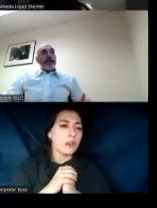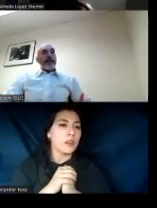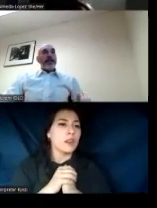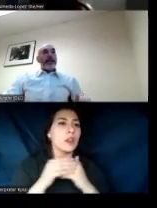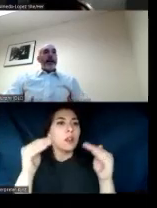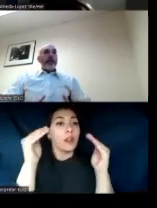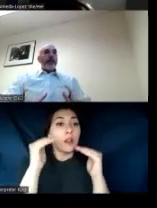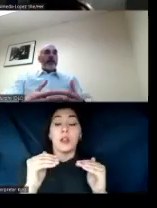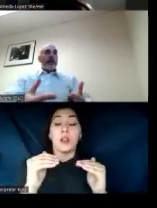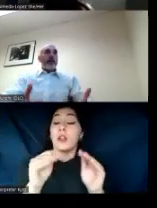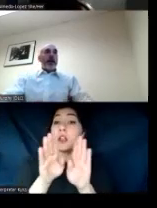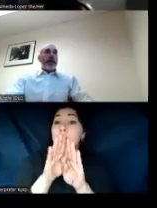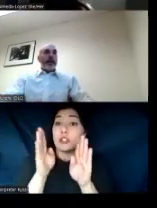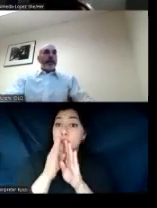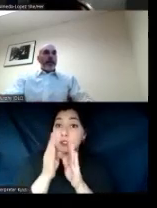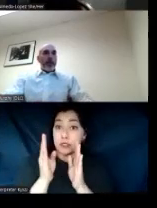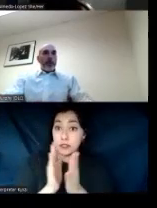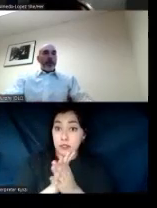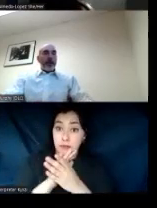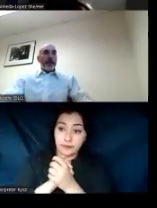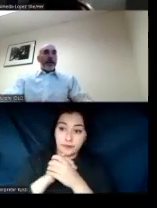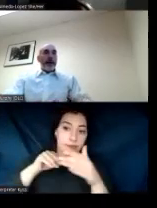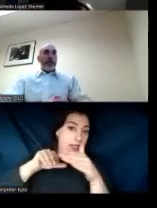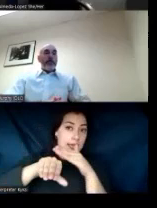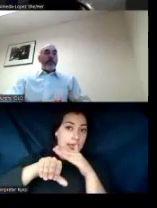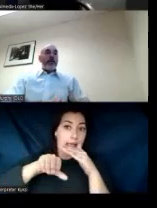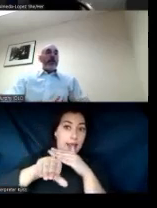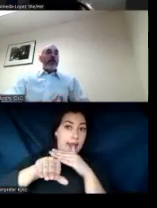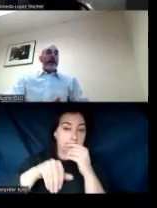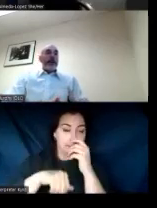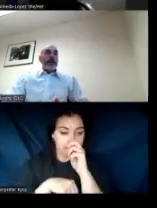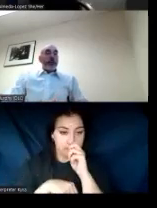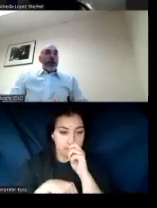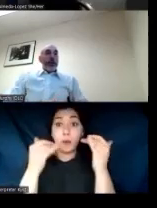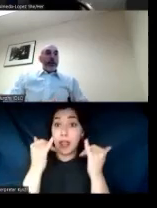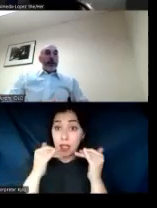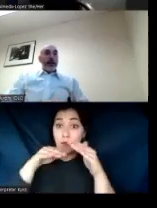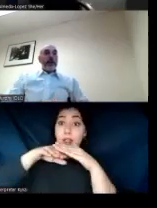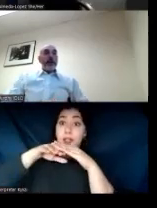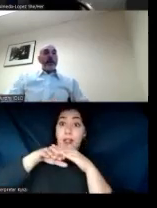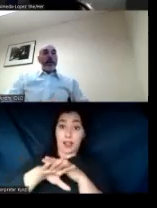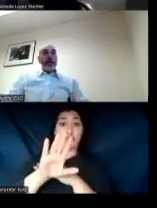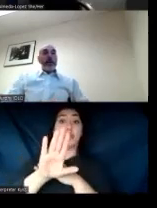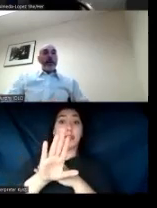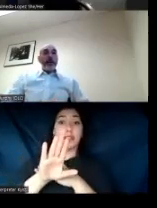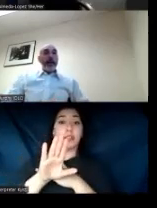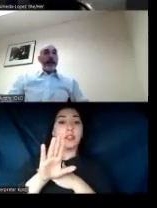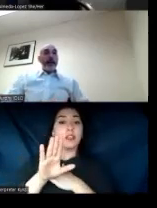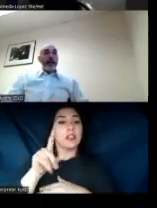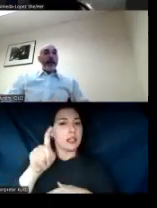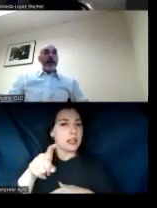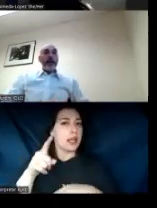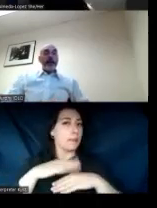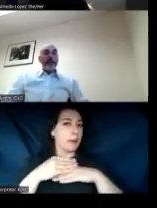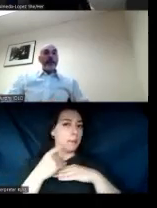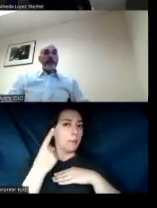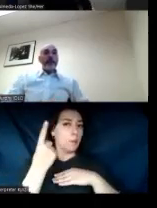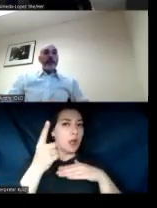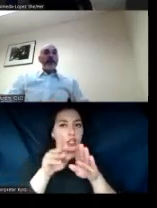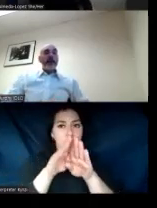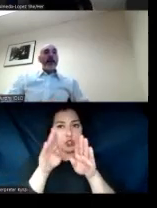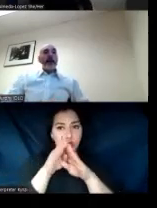entrances. All right. So now you're going into the polling place. There should be at least one accessible entrance that is unlocked.